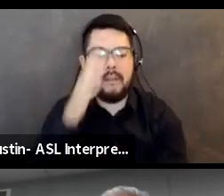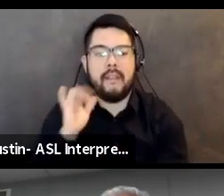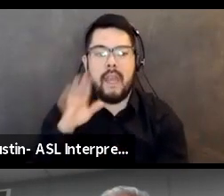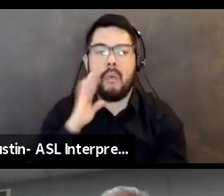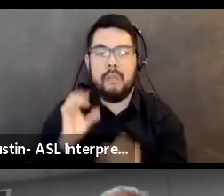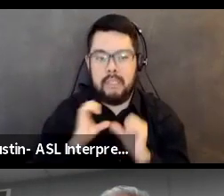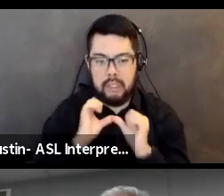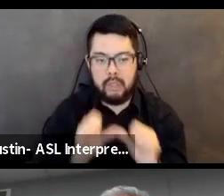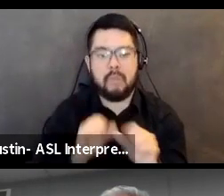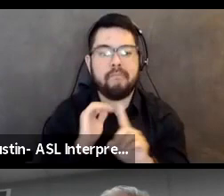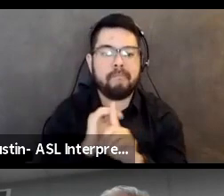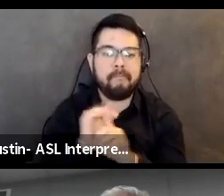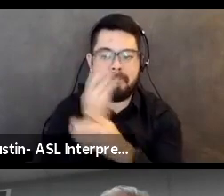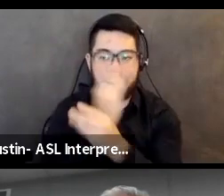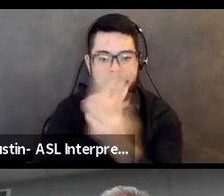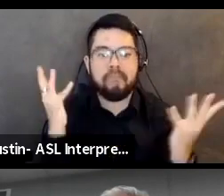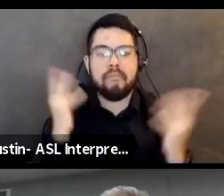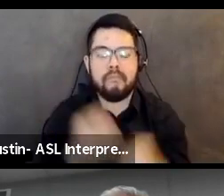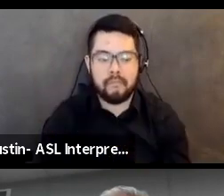vein